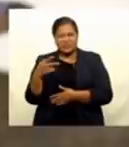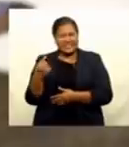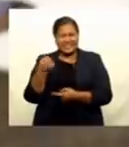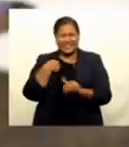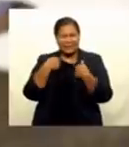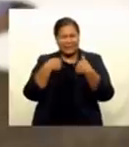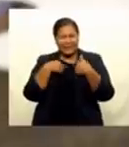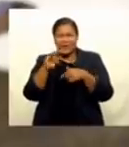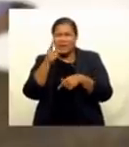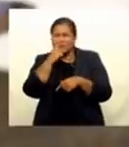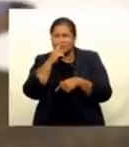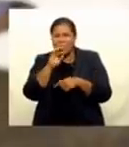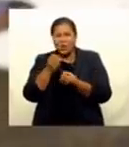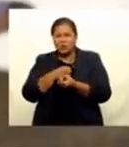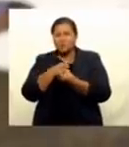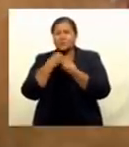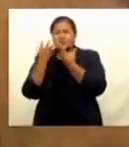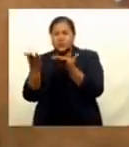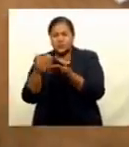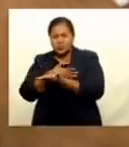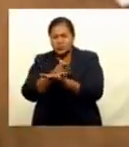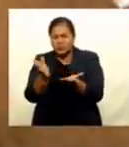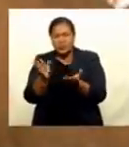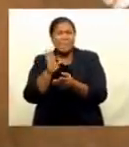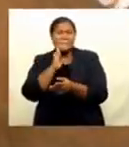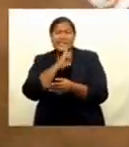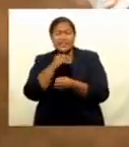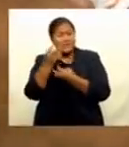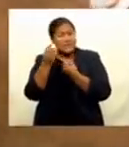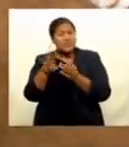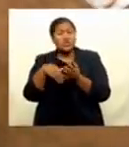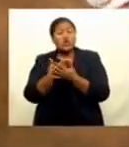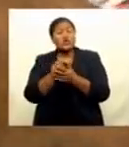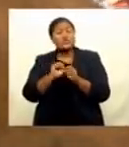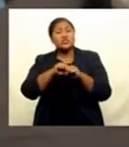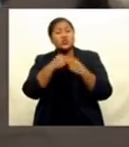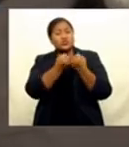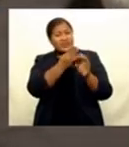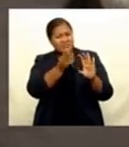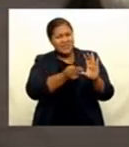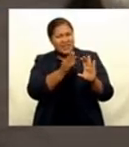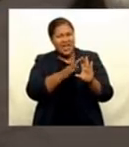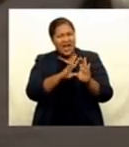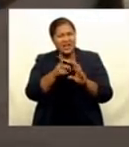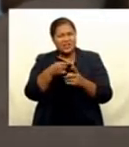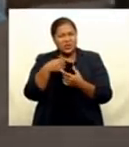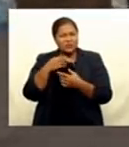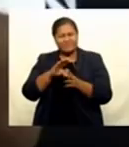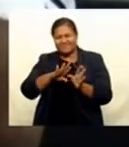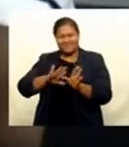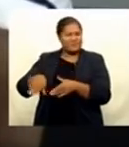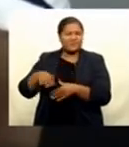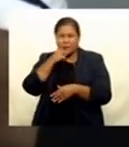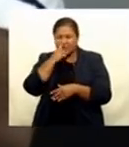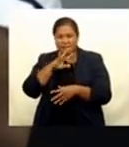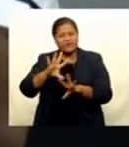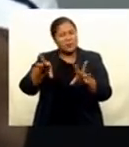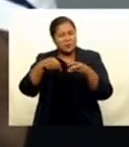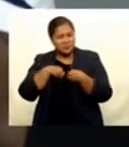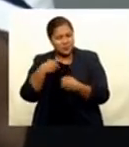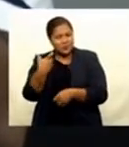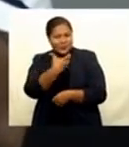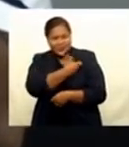who are fond of spreading misinformation on social media and discouraging people from getting vaccinated. Josiah